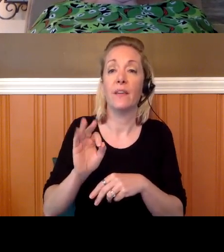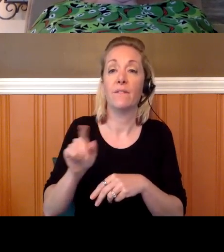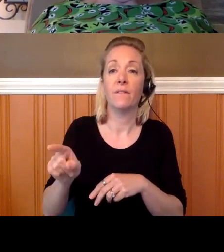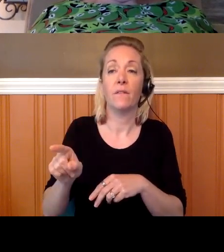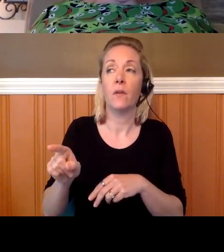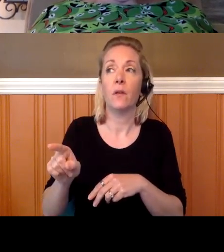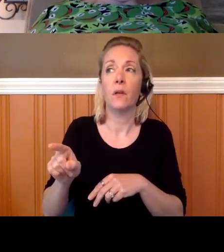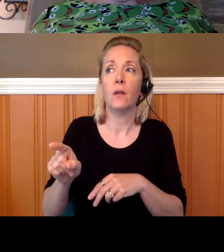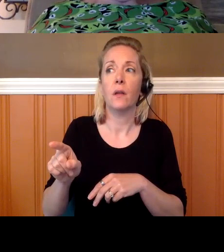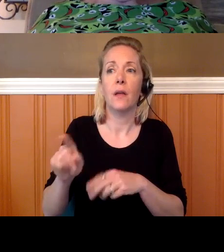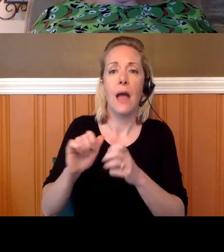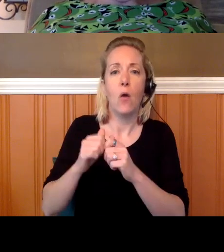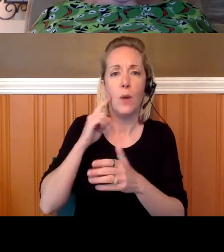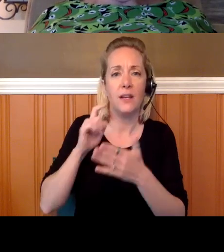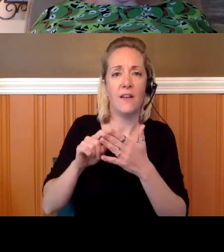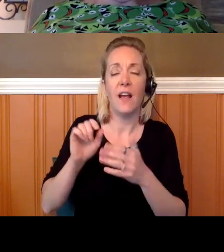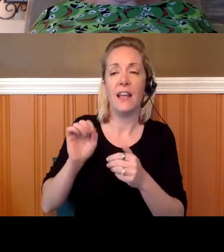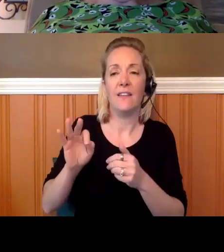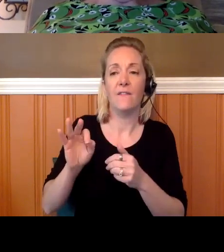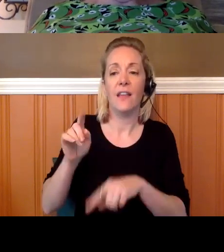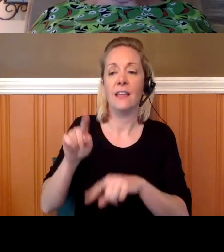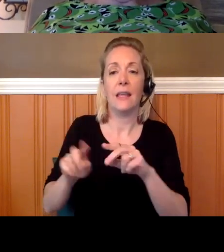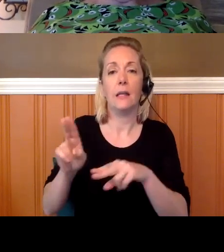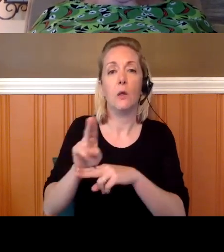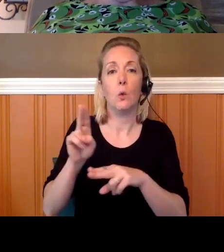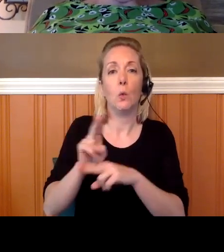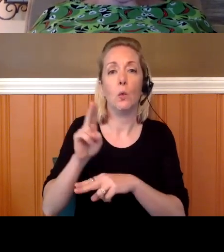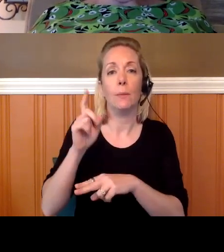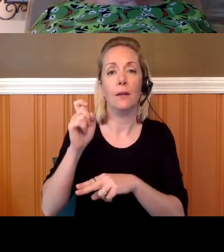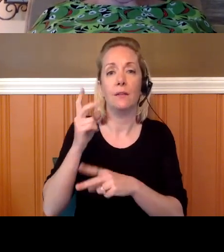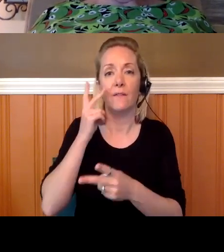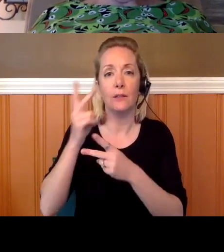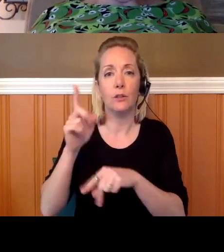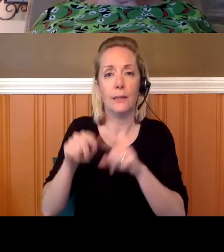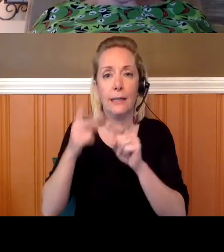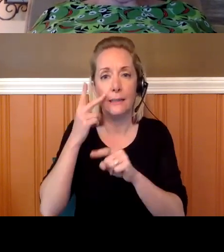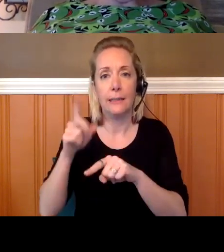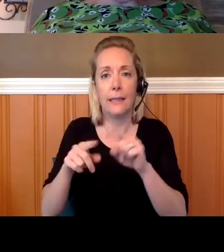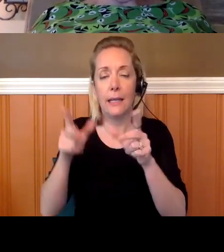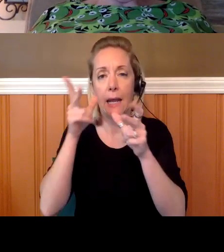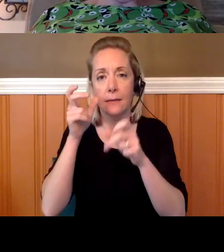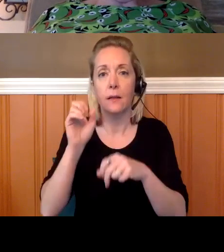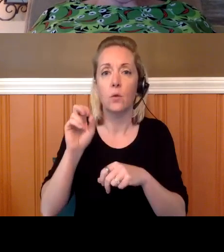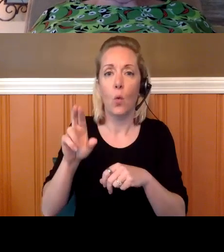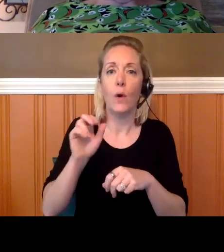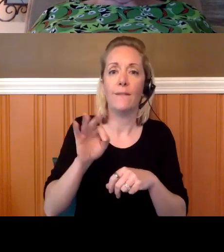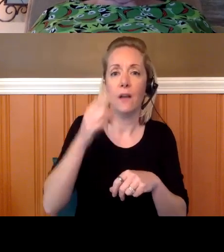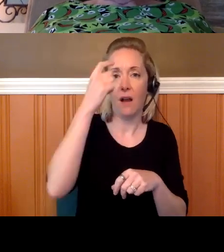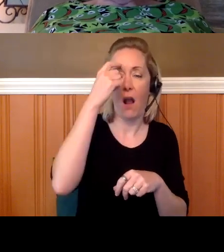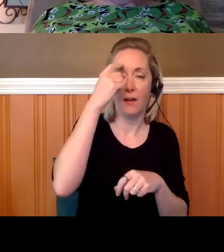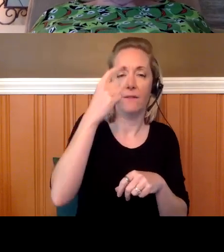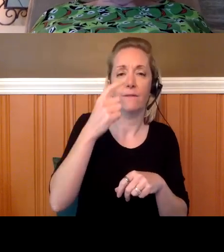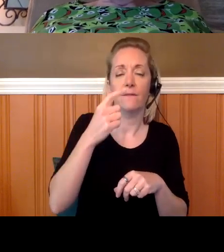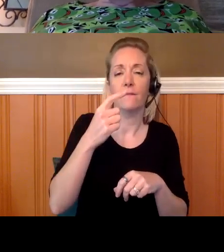capable of that, how do we know when it's cognitive versus vision? Yes.